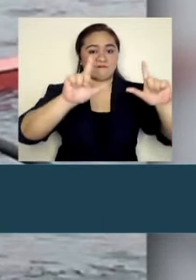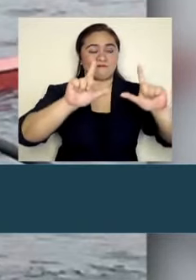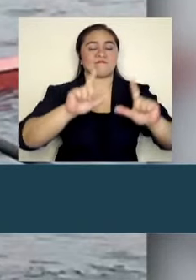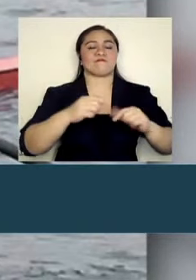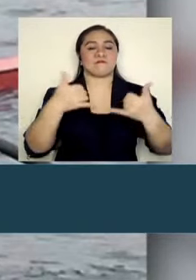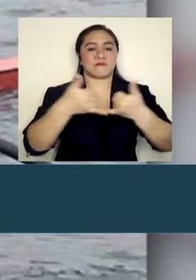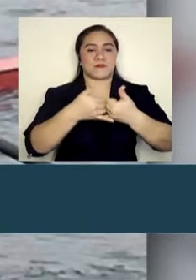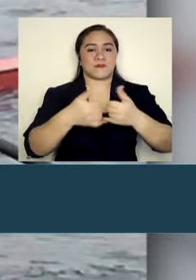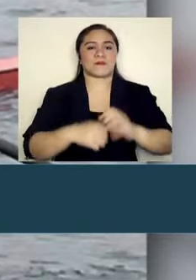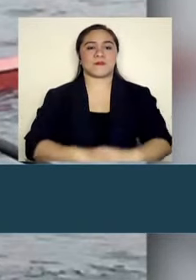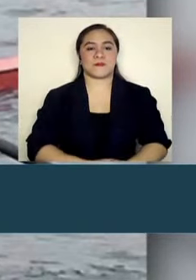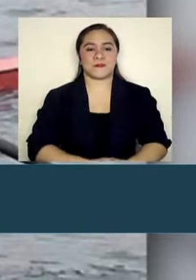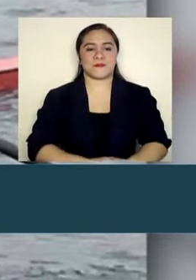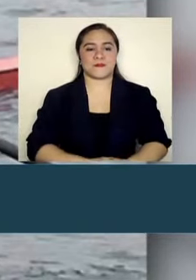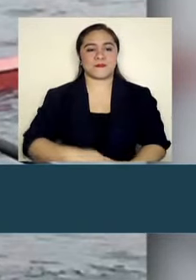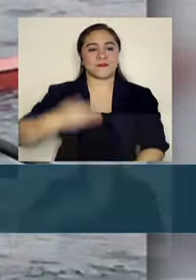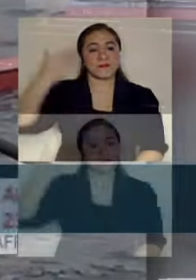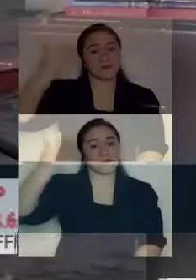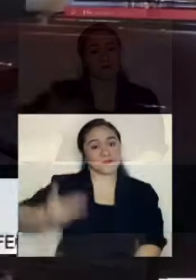Tokyo Games.